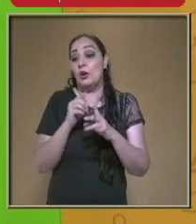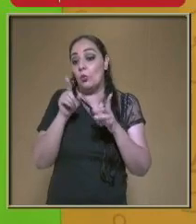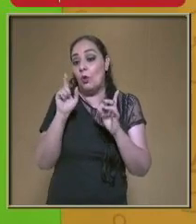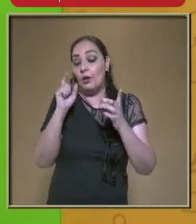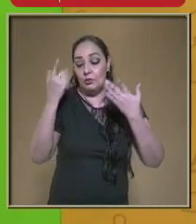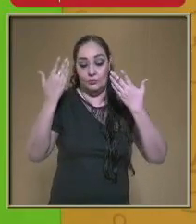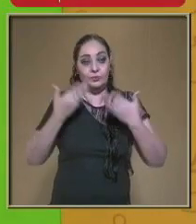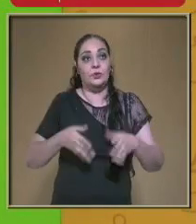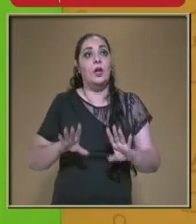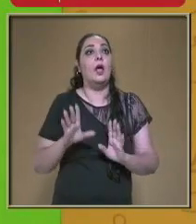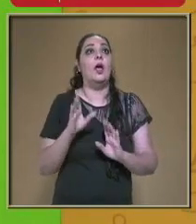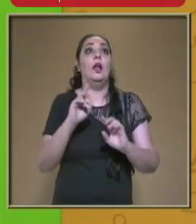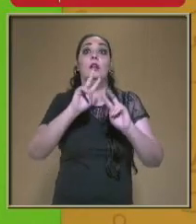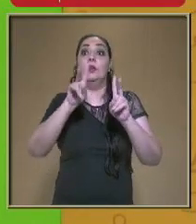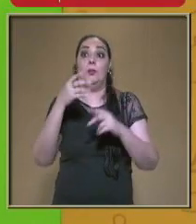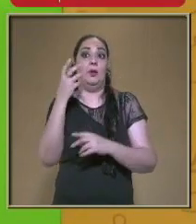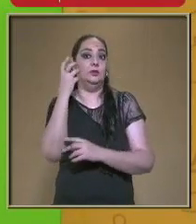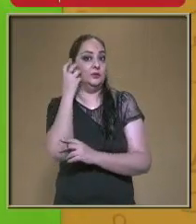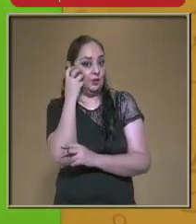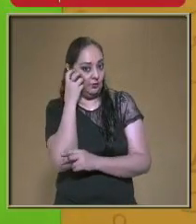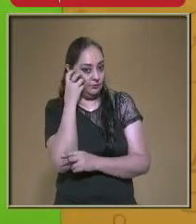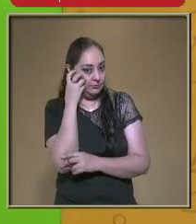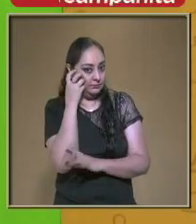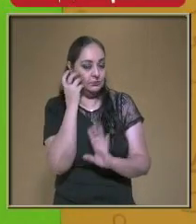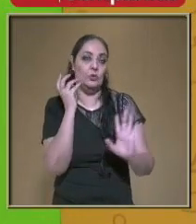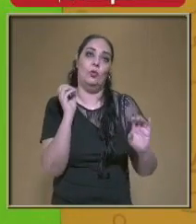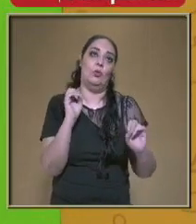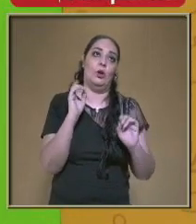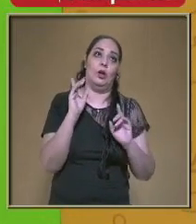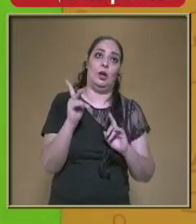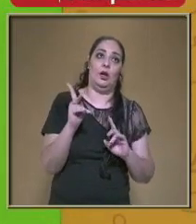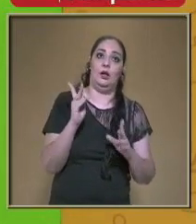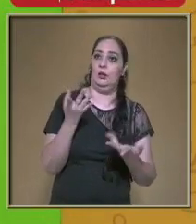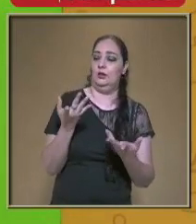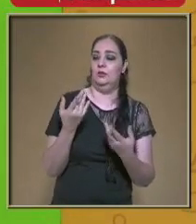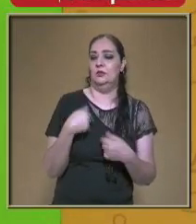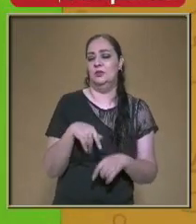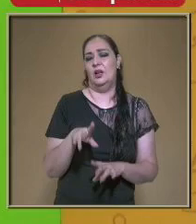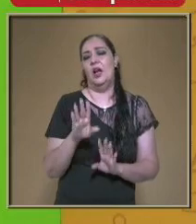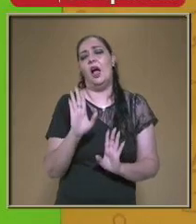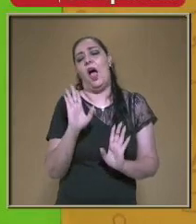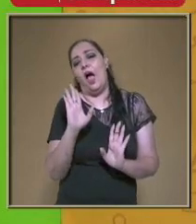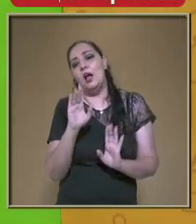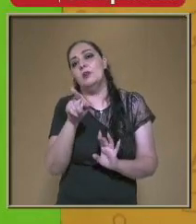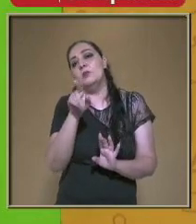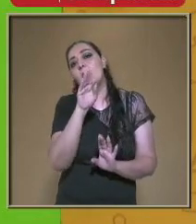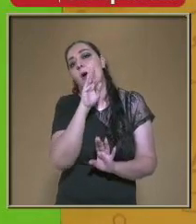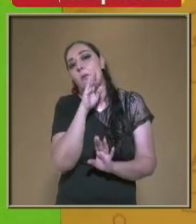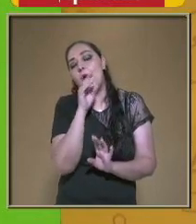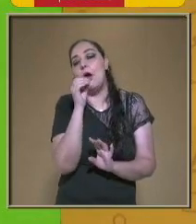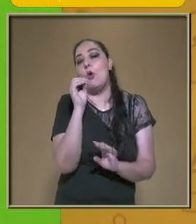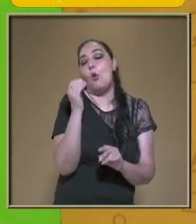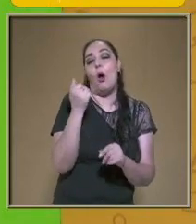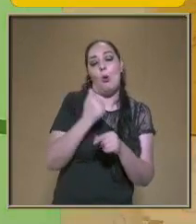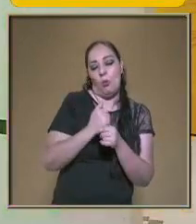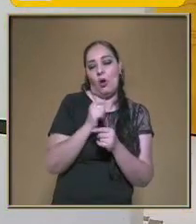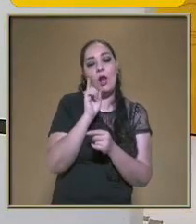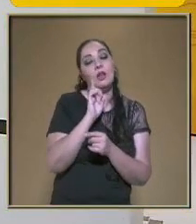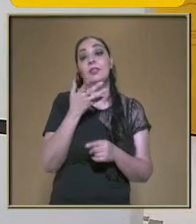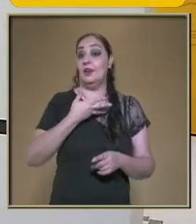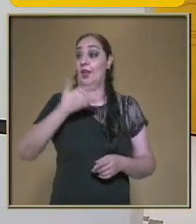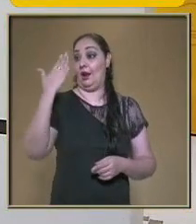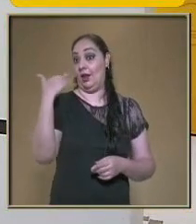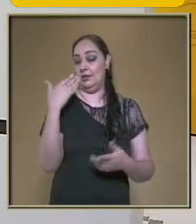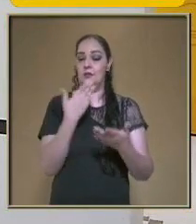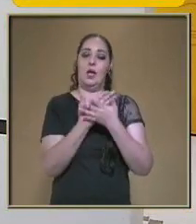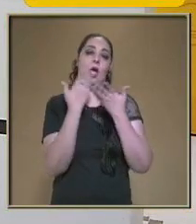the cell phone. Well, the old cell phones, okay? The cell phone that me, your mom, your grandma used in the past, okay? Because